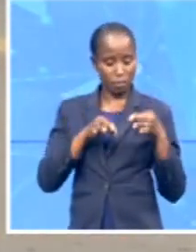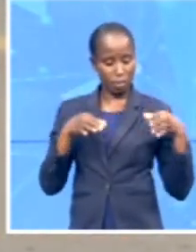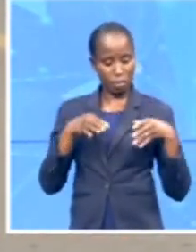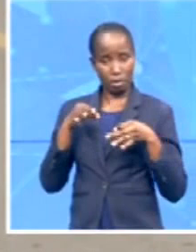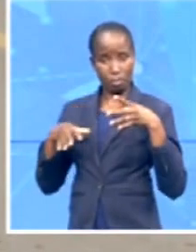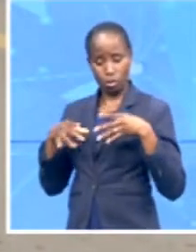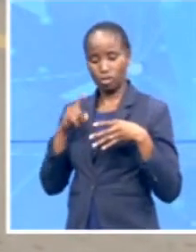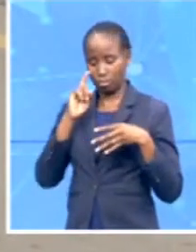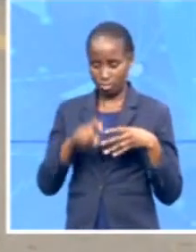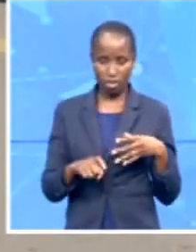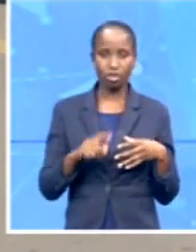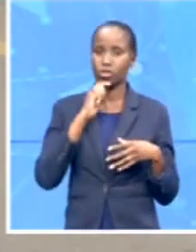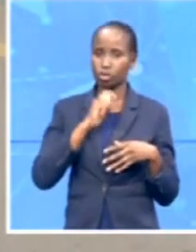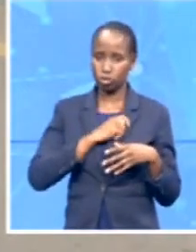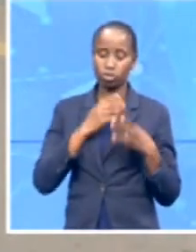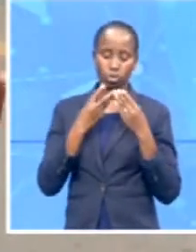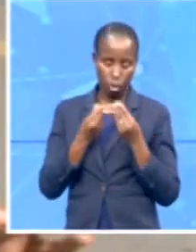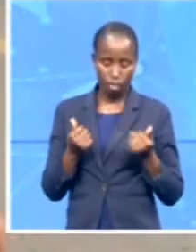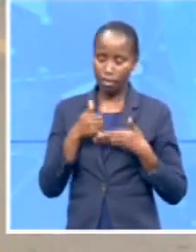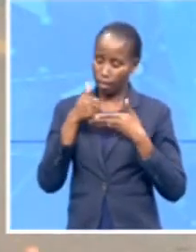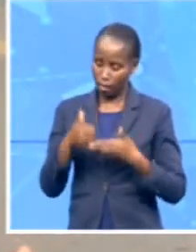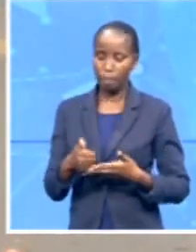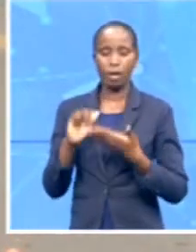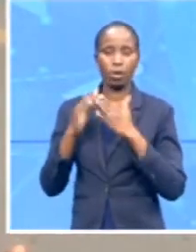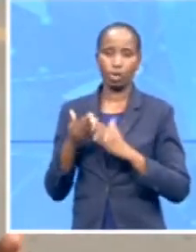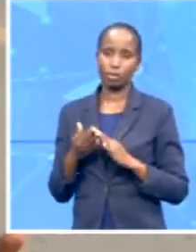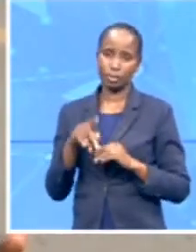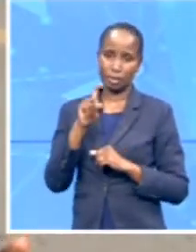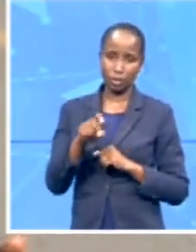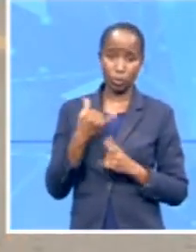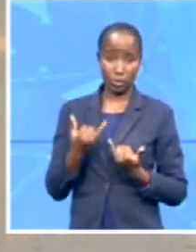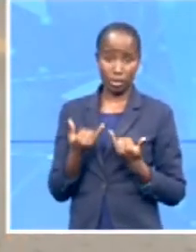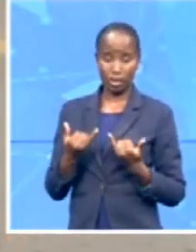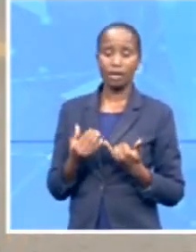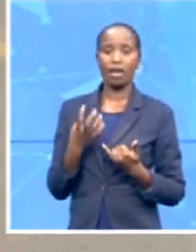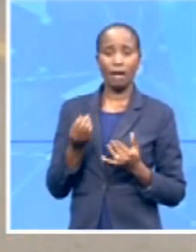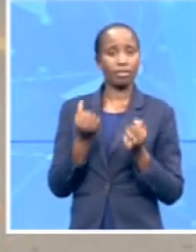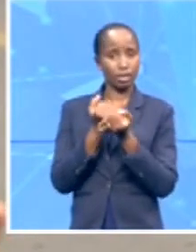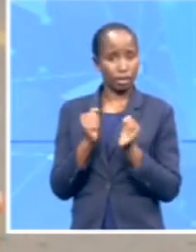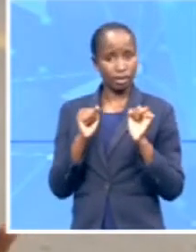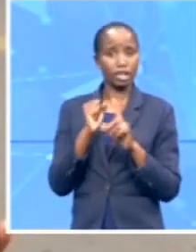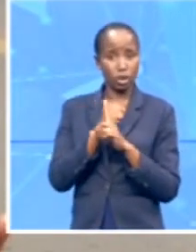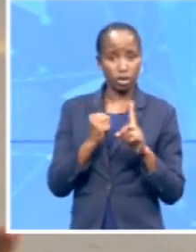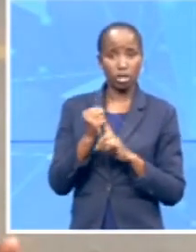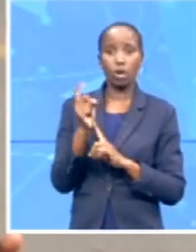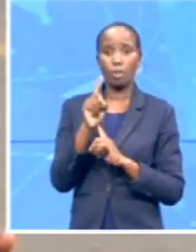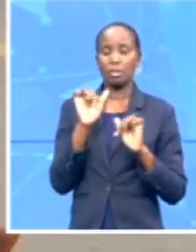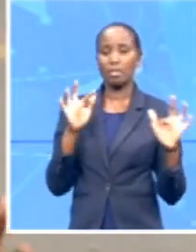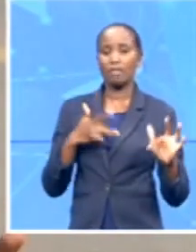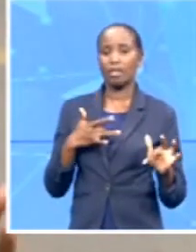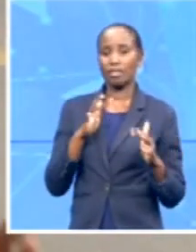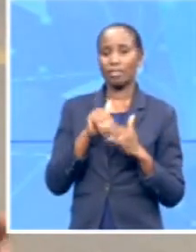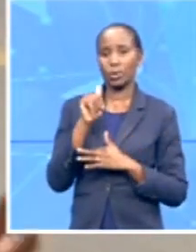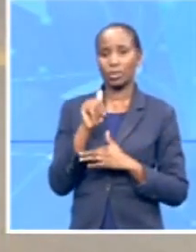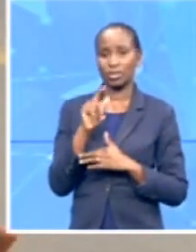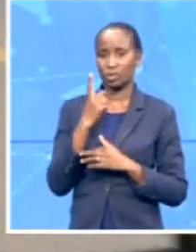can't be in a democratic society where the voters themselves feel that they will not do their civic duty by voting